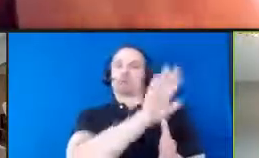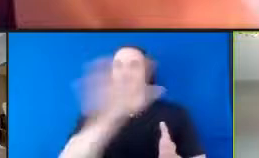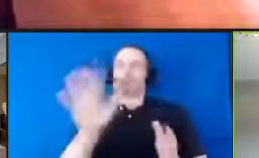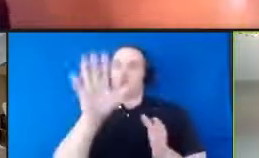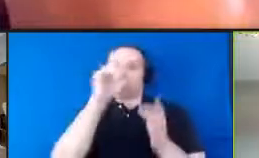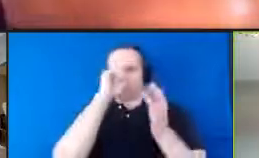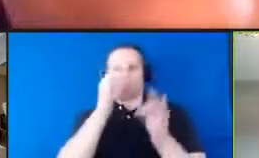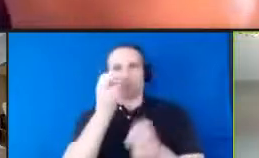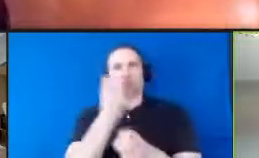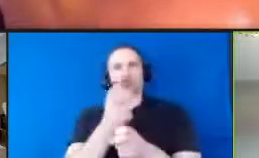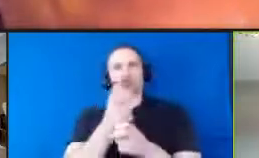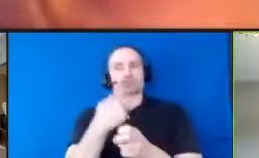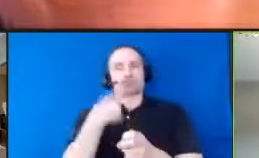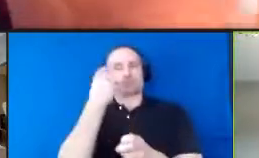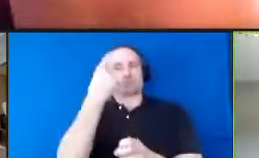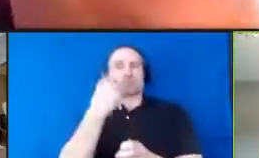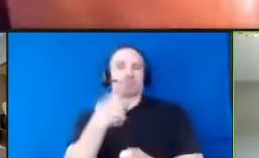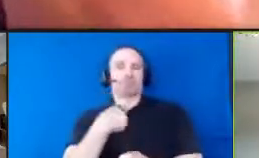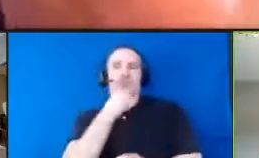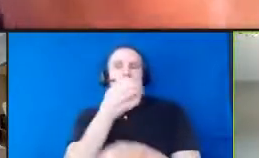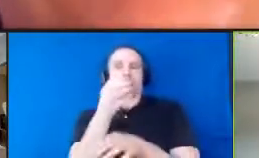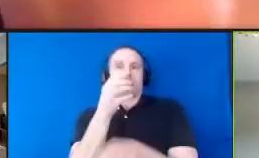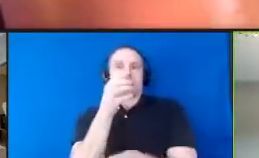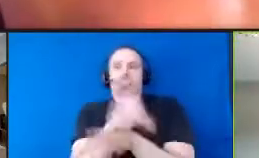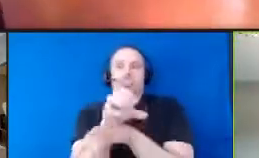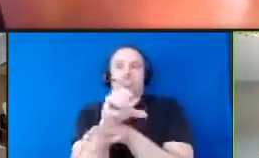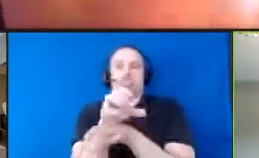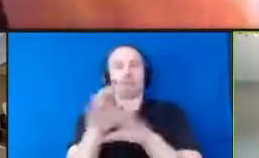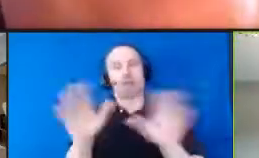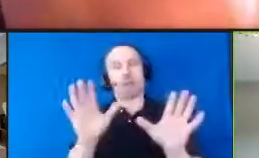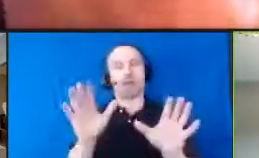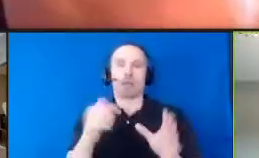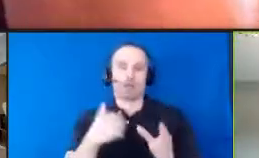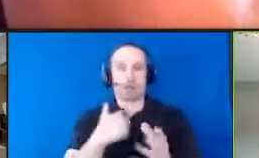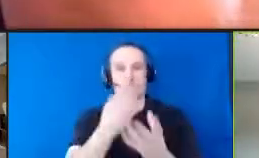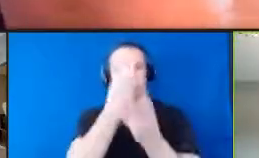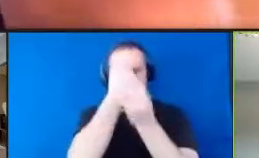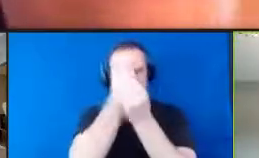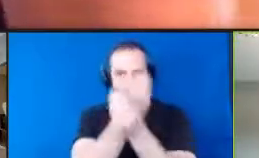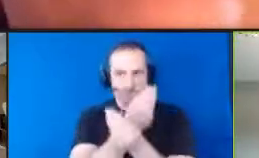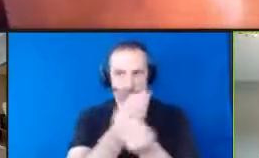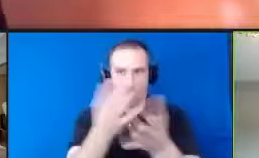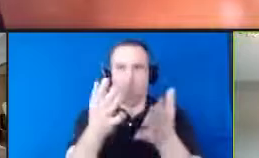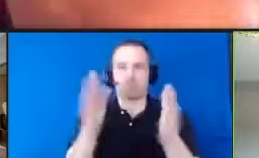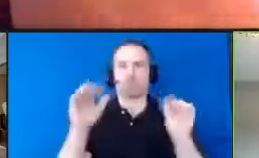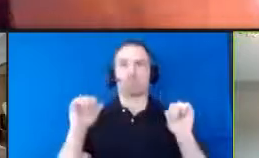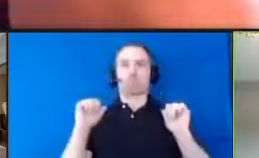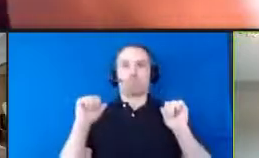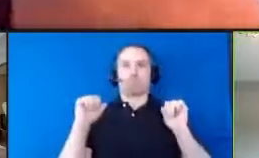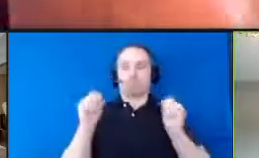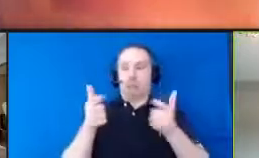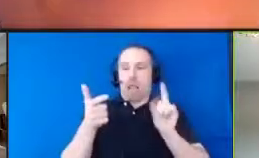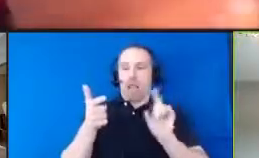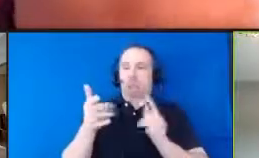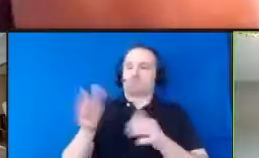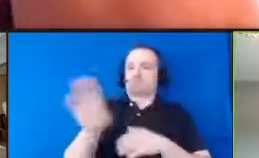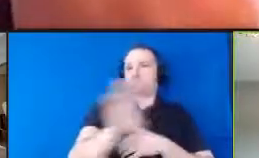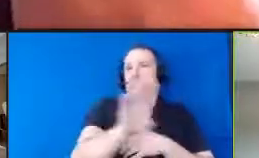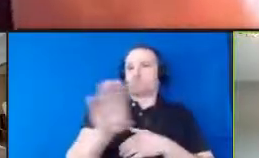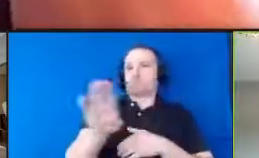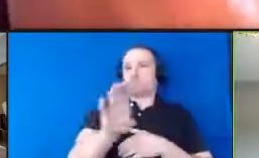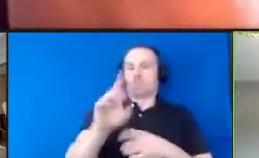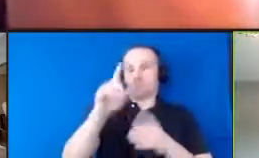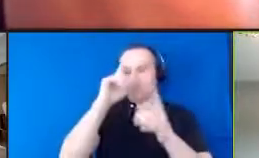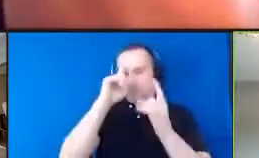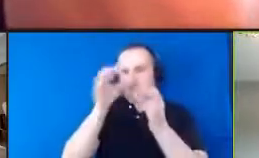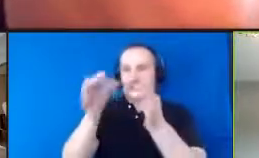you you must do this. I like to give information and then let the parent make the decision that's right for him, her, and the children.